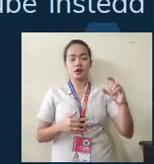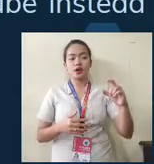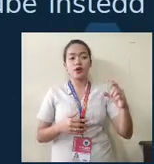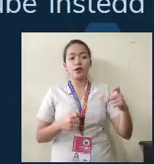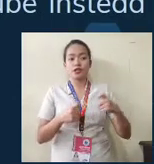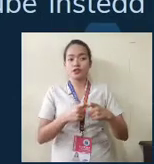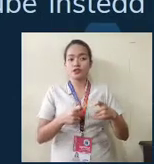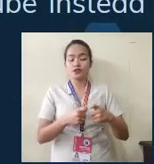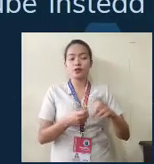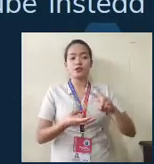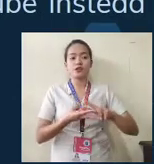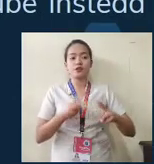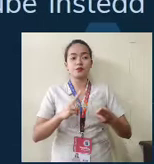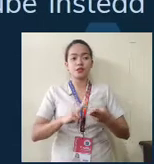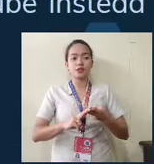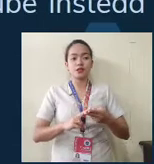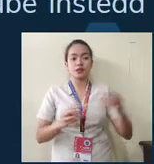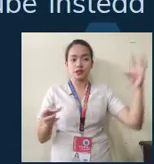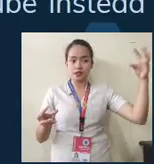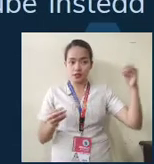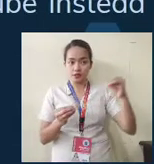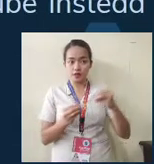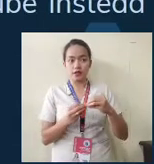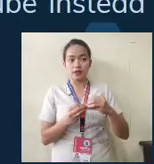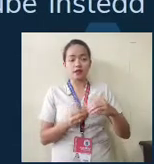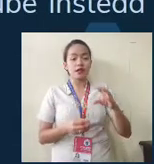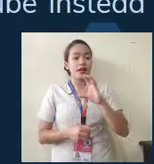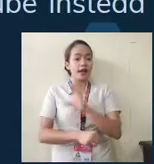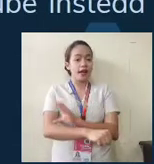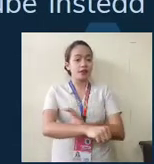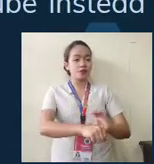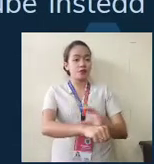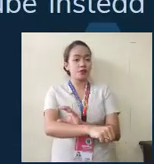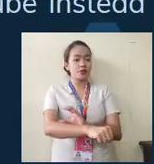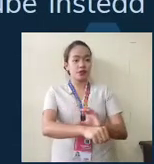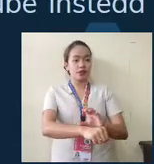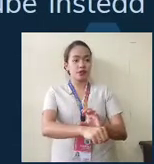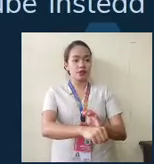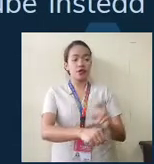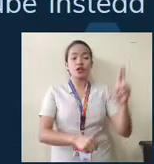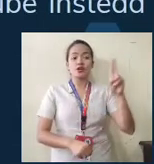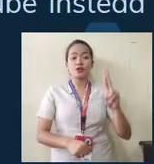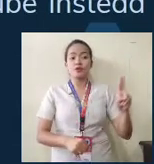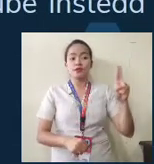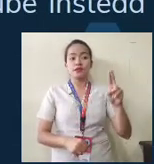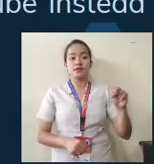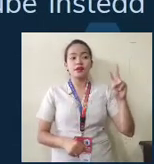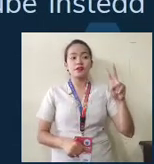tube instead of mechanical switches of the Mark I.